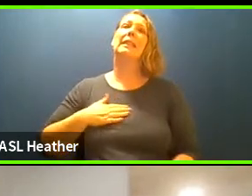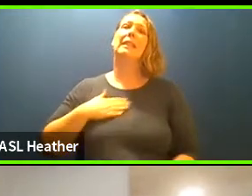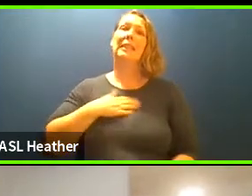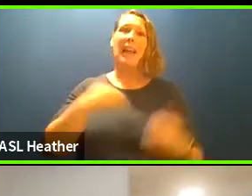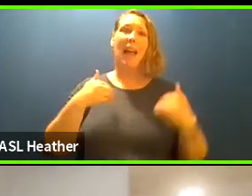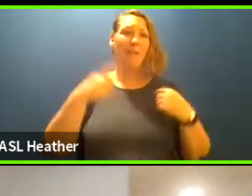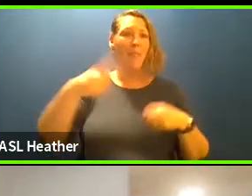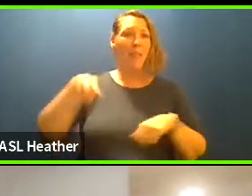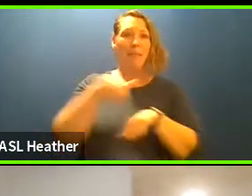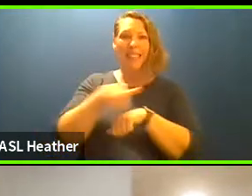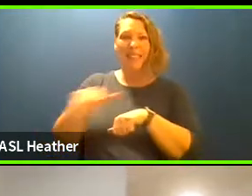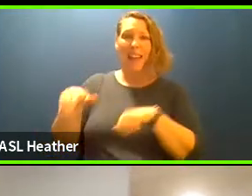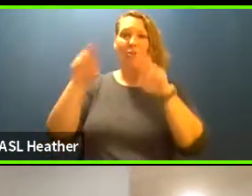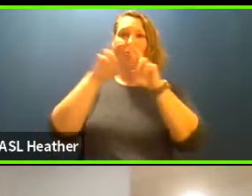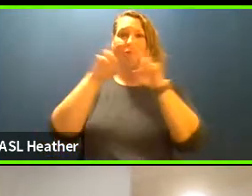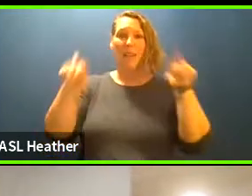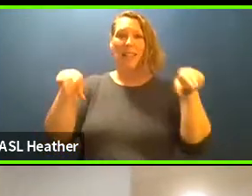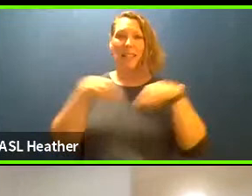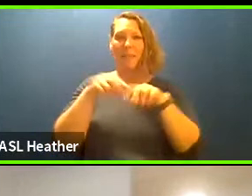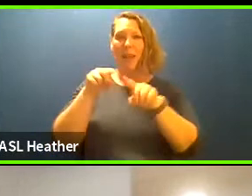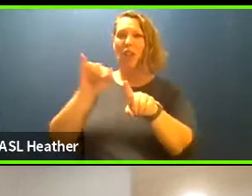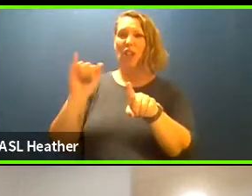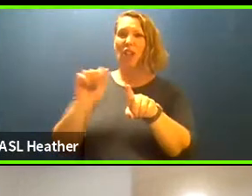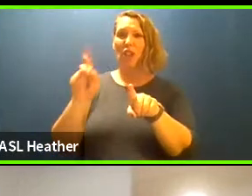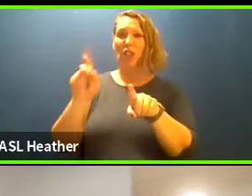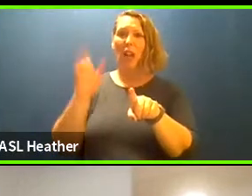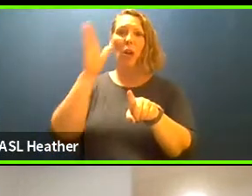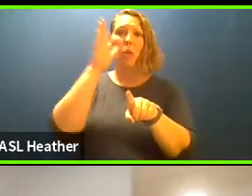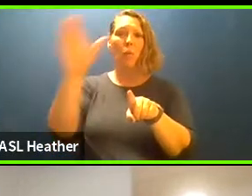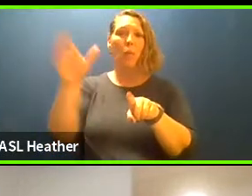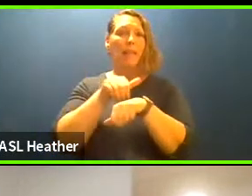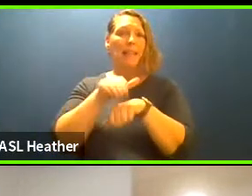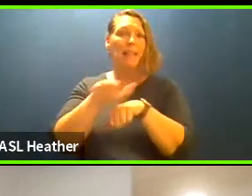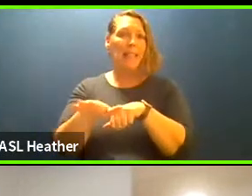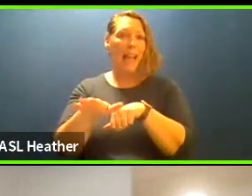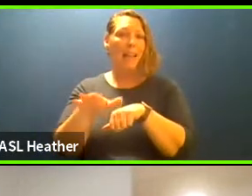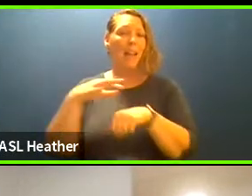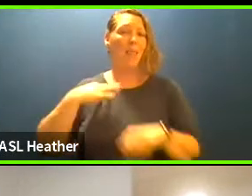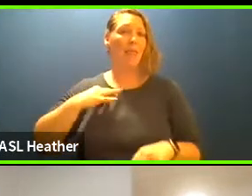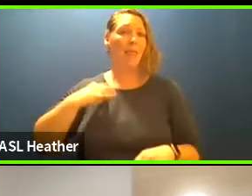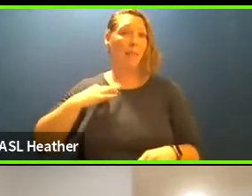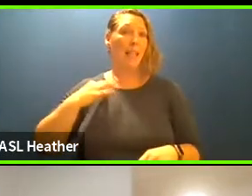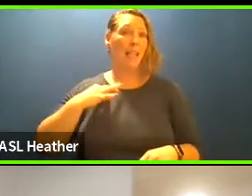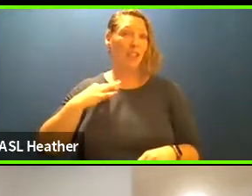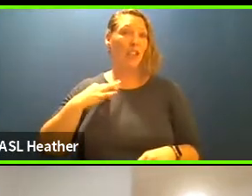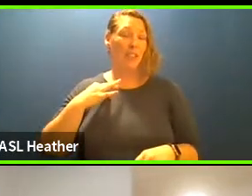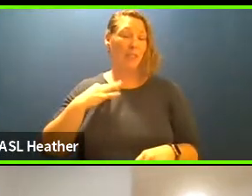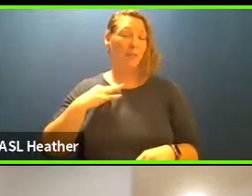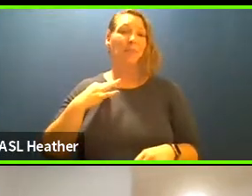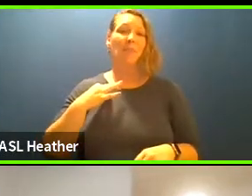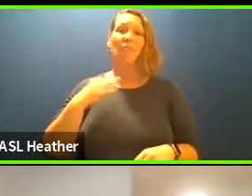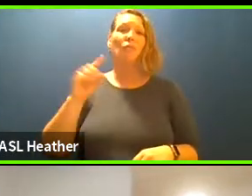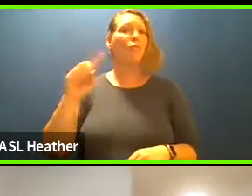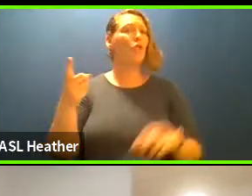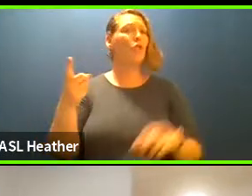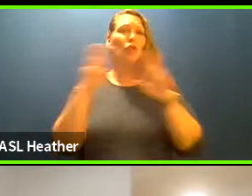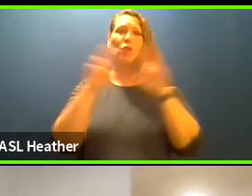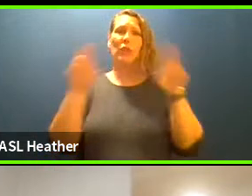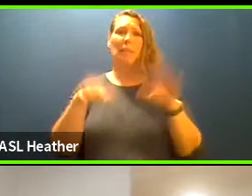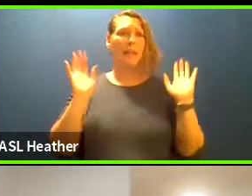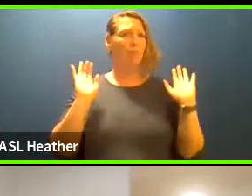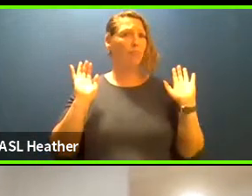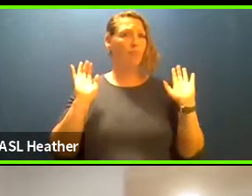And I believe that Jake is going to send out the application process. And it's just a resume to turn